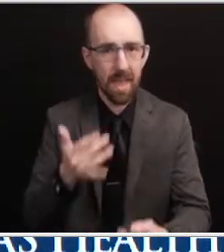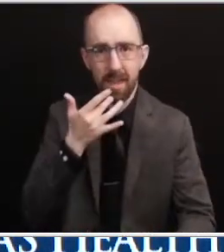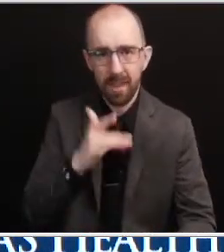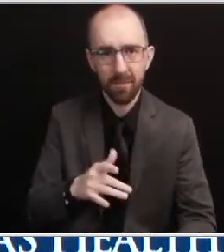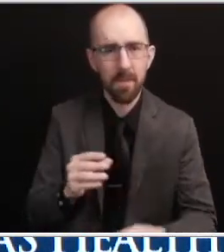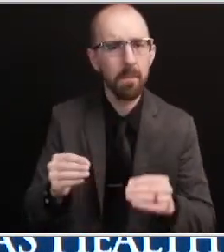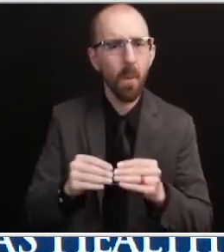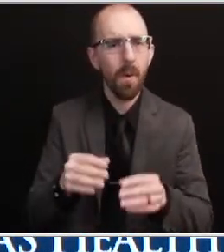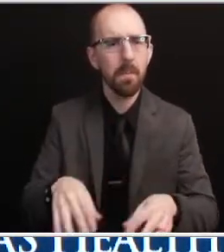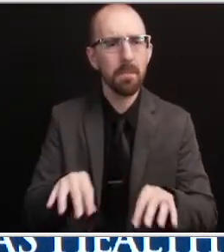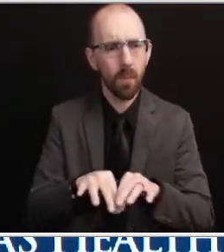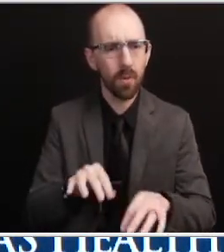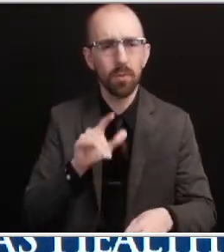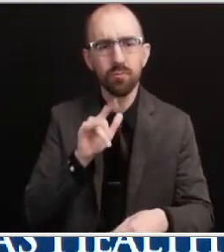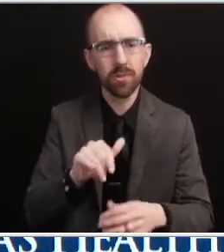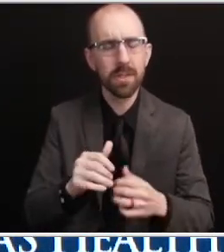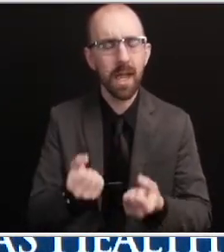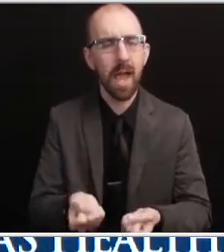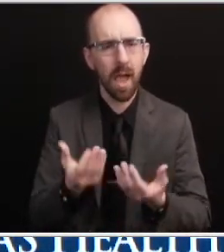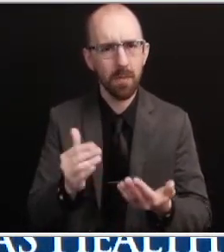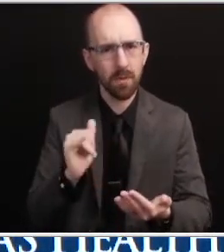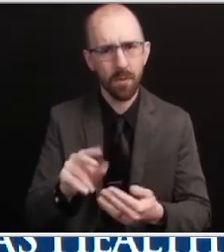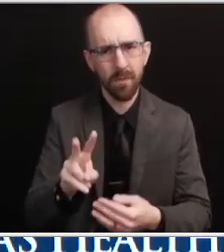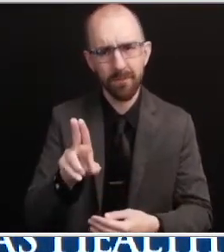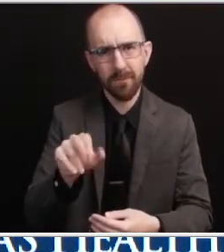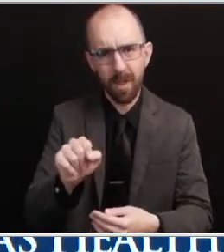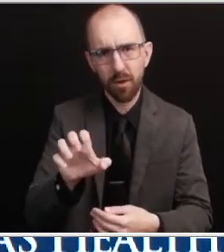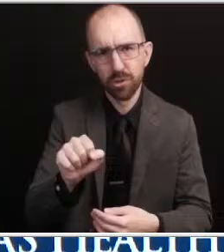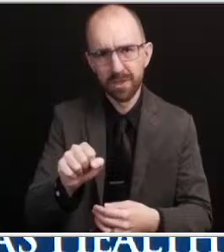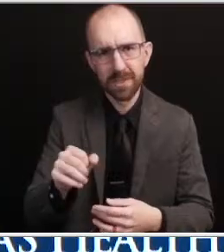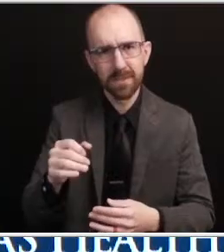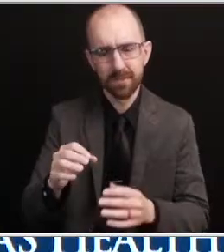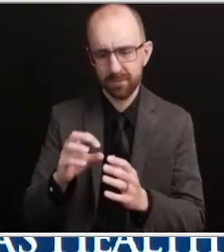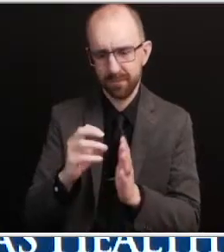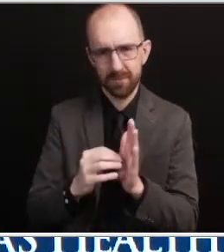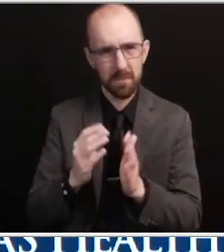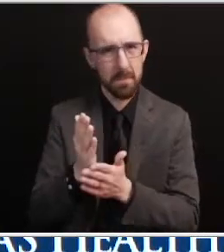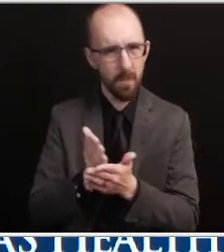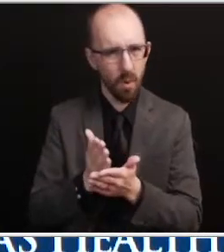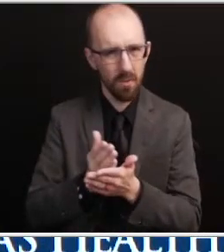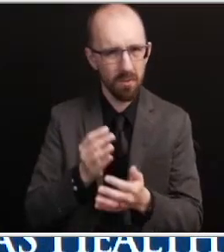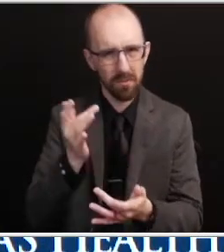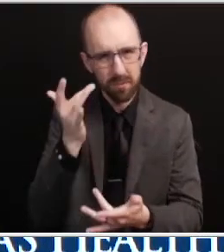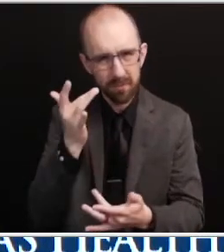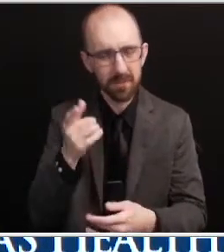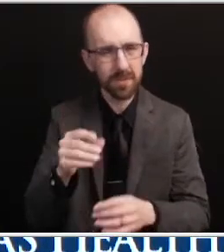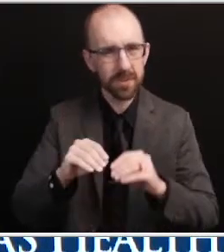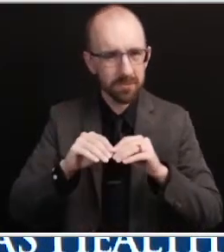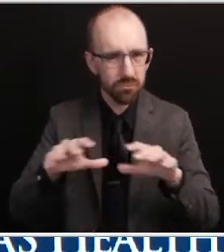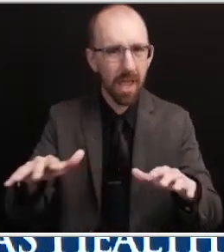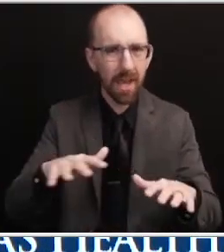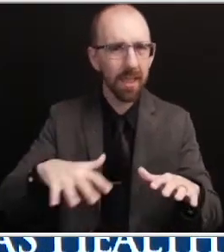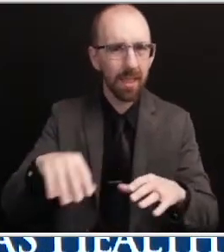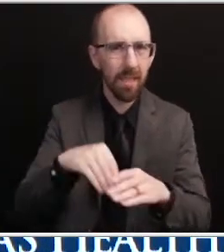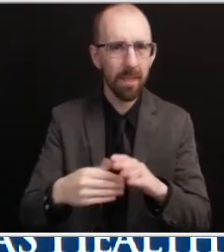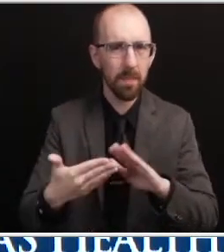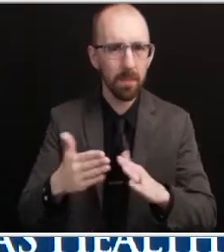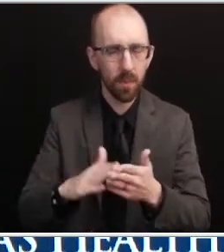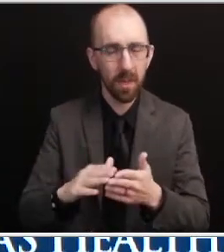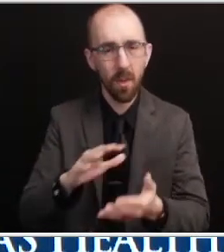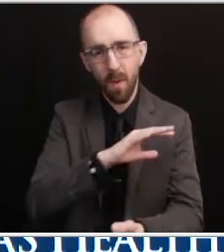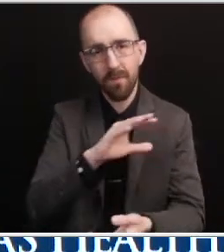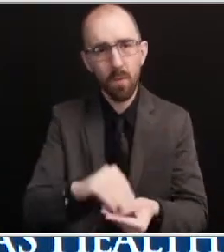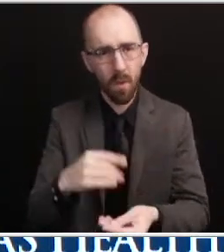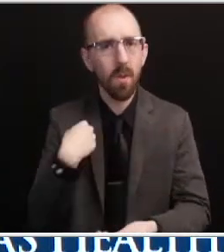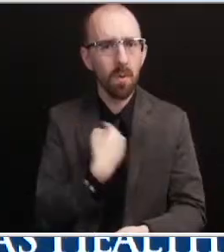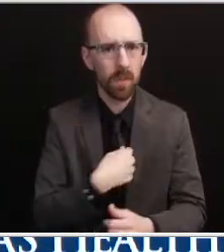is really how much of those viruses or how much spread is out there in the community. Overall, we do continue